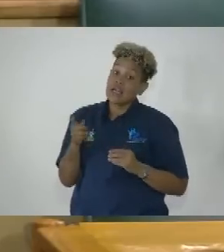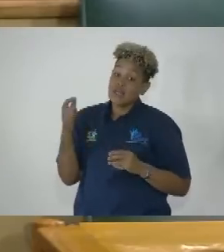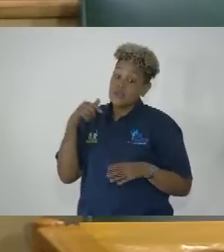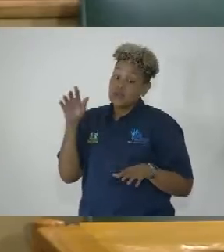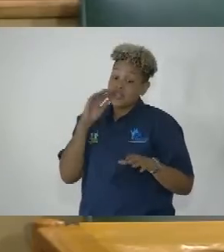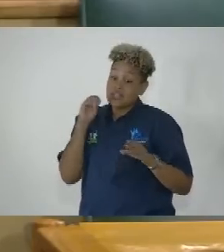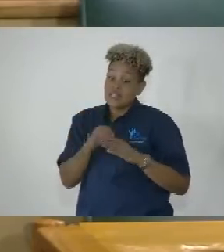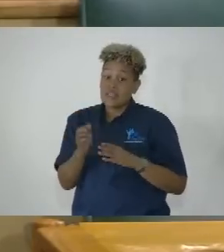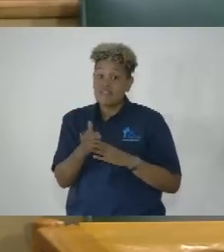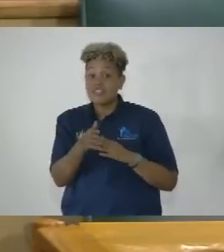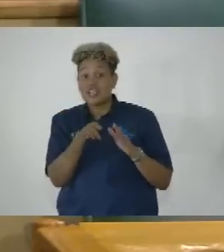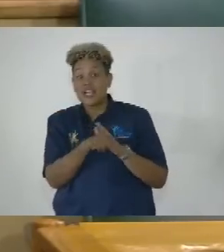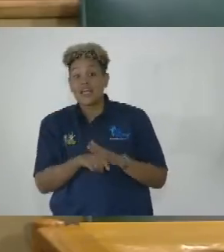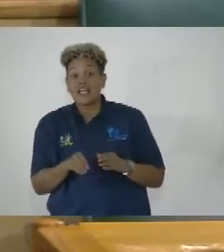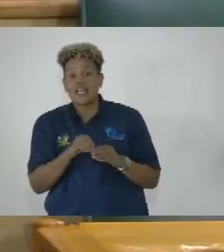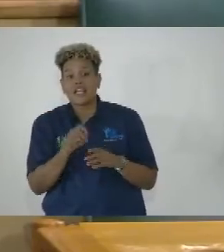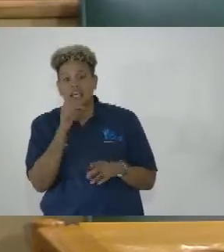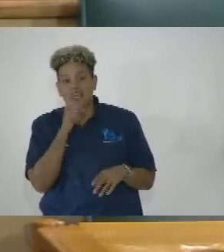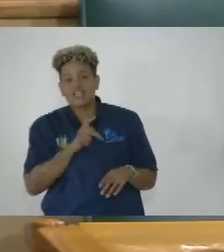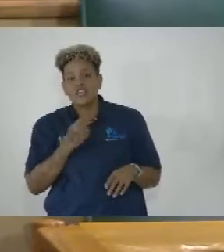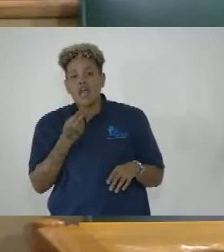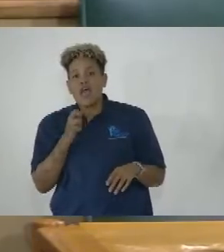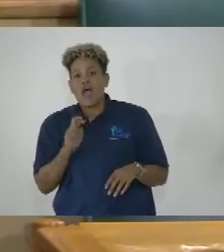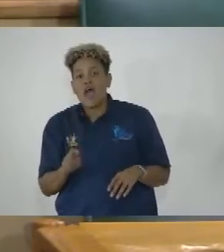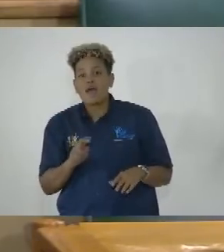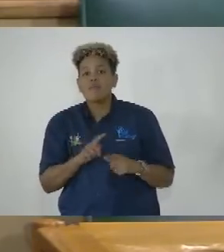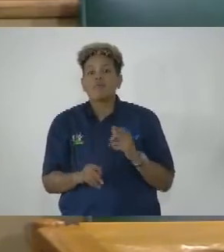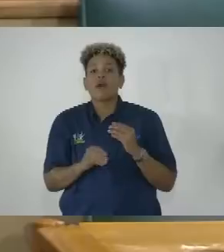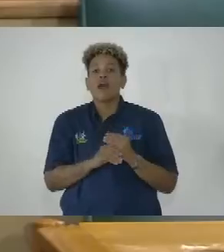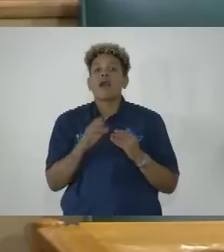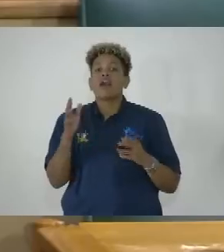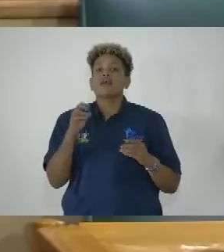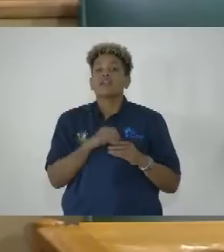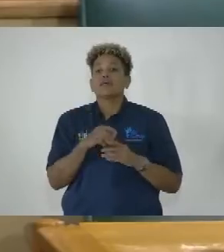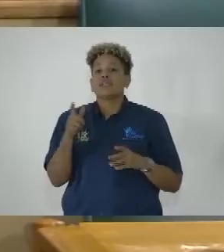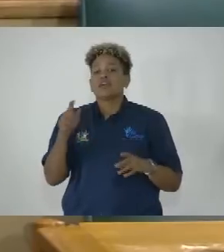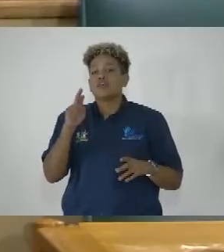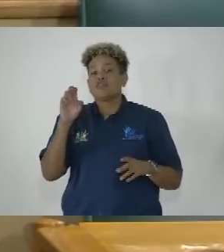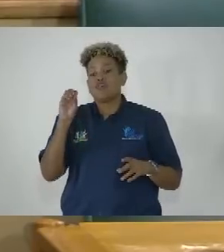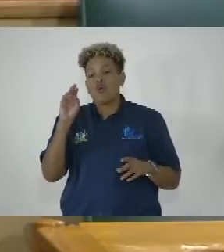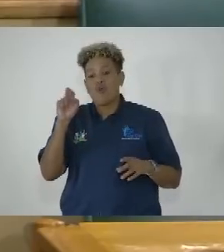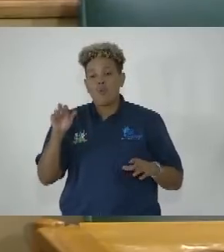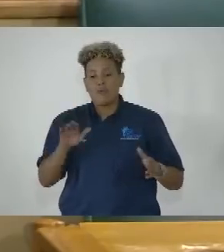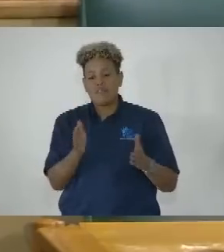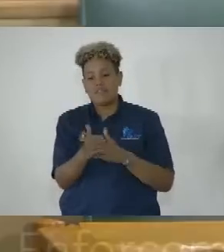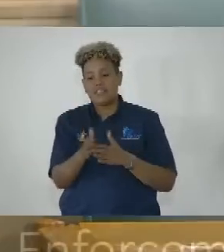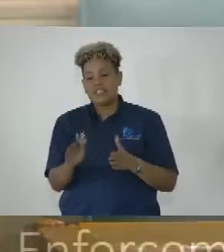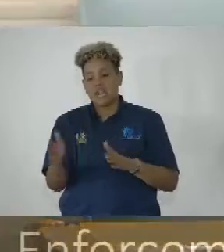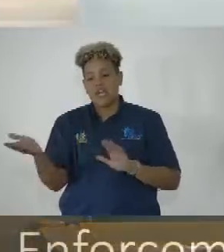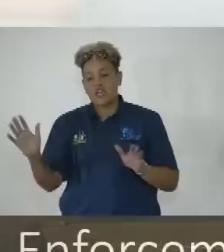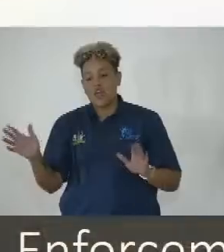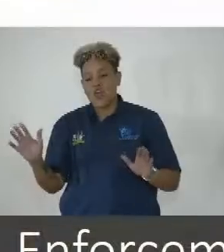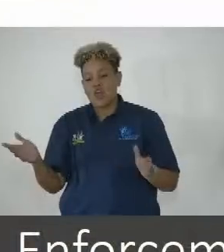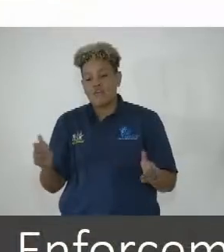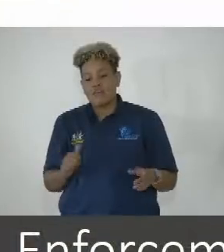recent fish kills in the Kingston Harbor and in the Rio Cobre. And, you